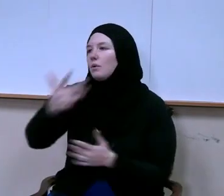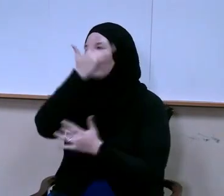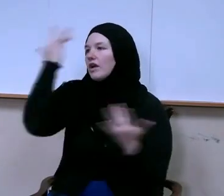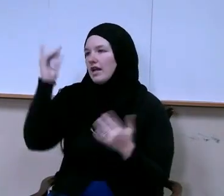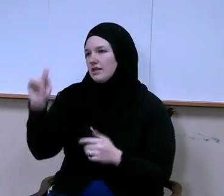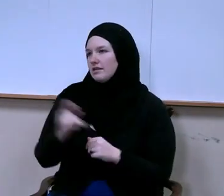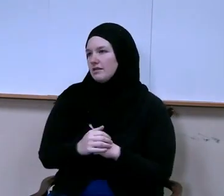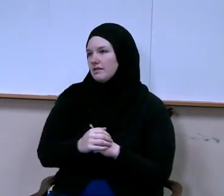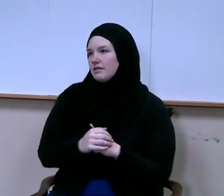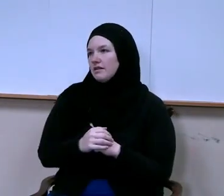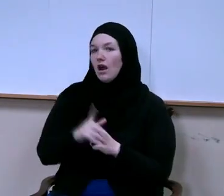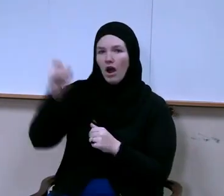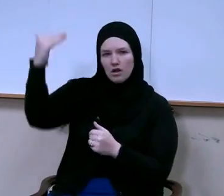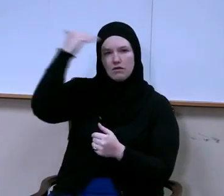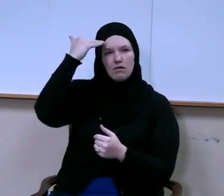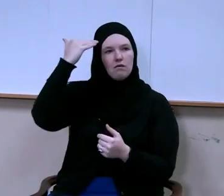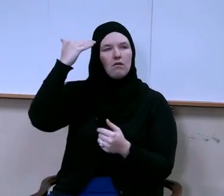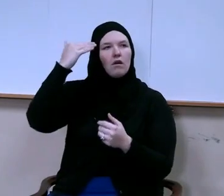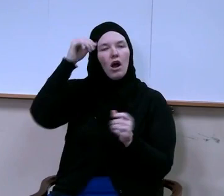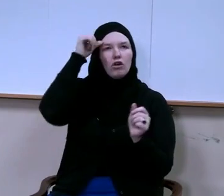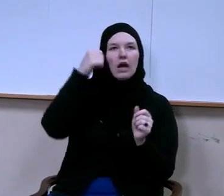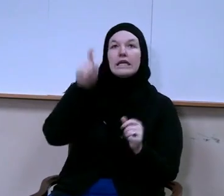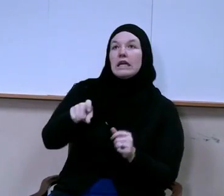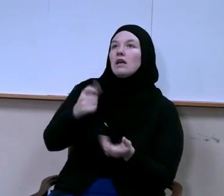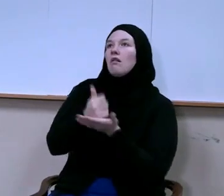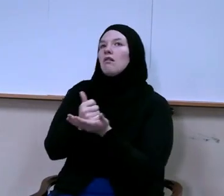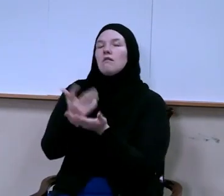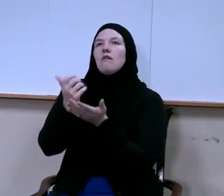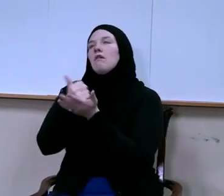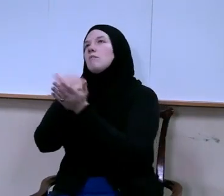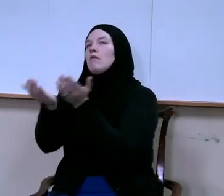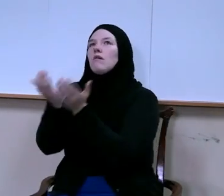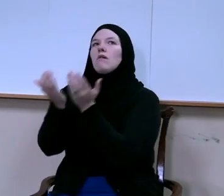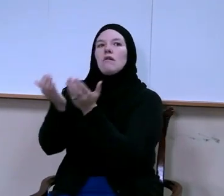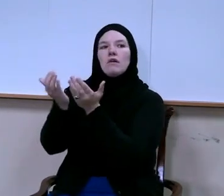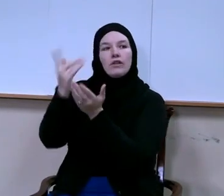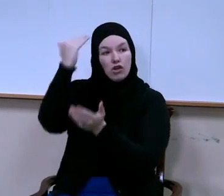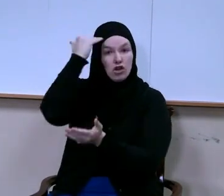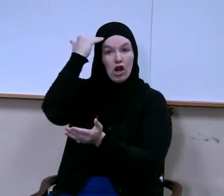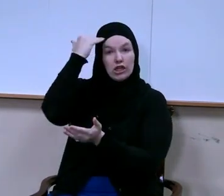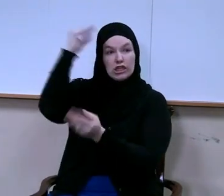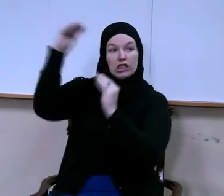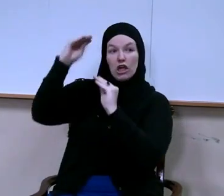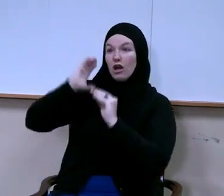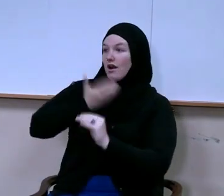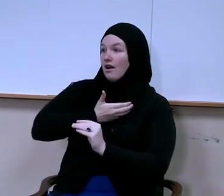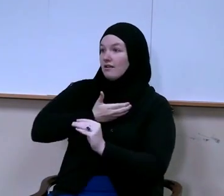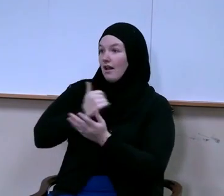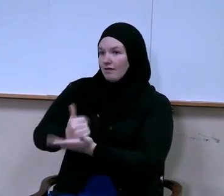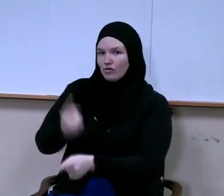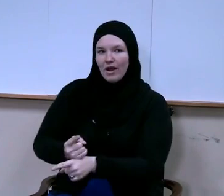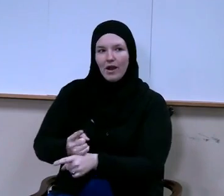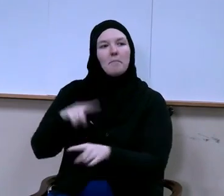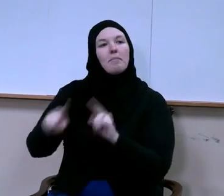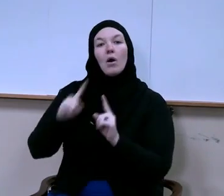to remember Allah, because if you forget Allah when you need Him the most, the knowledge He taught you is going to be taken